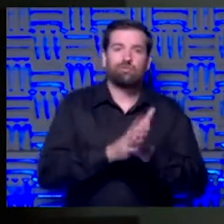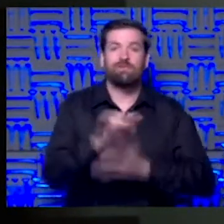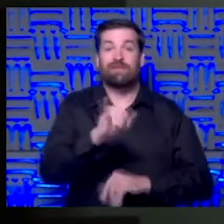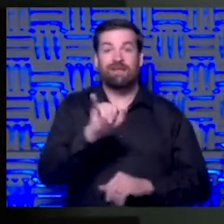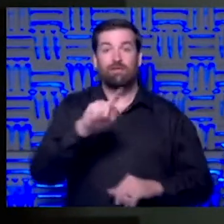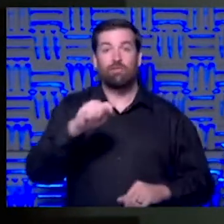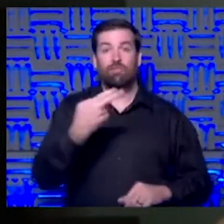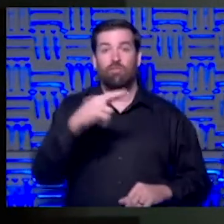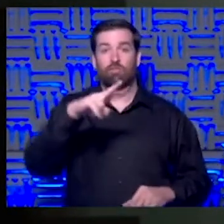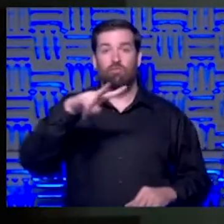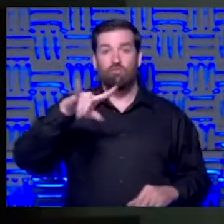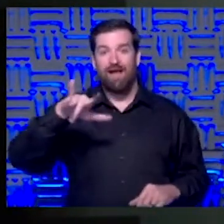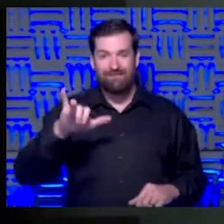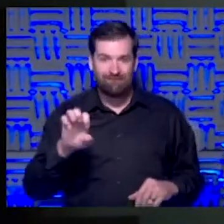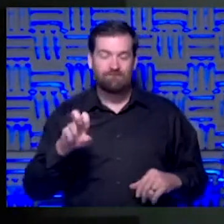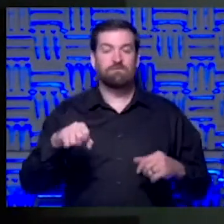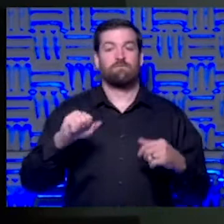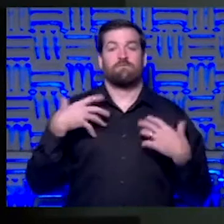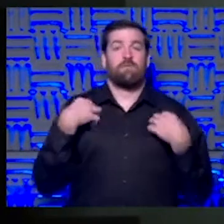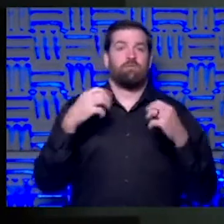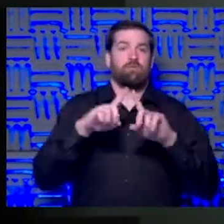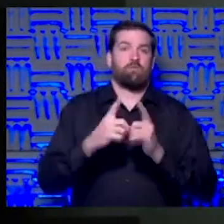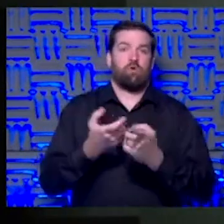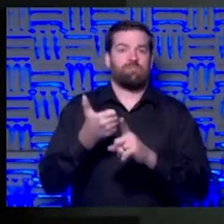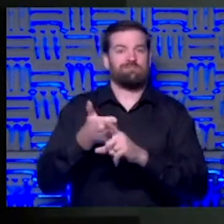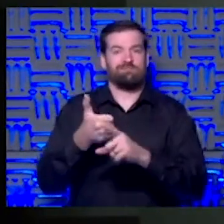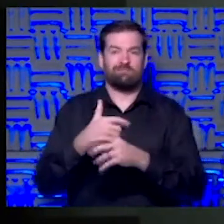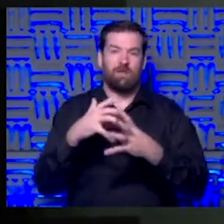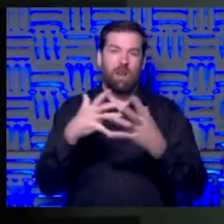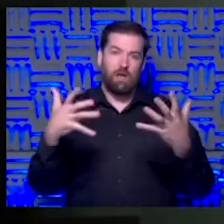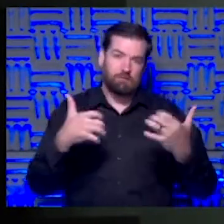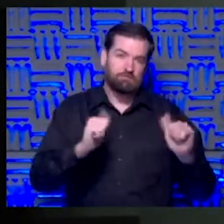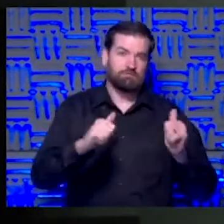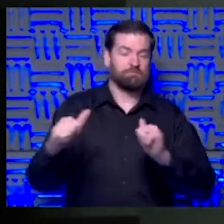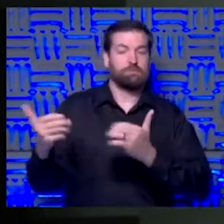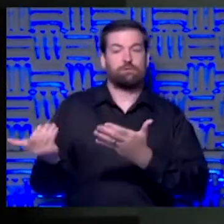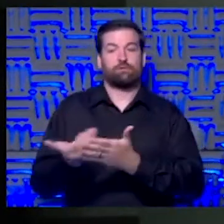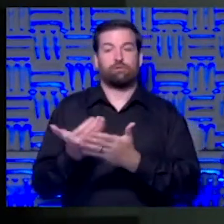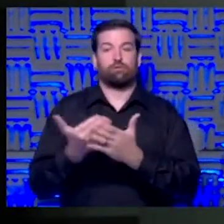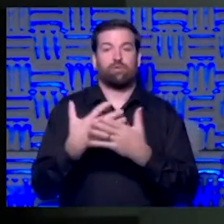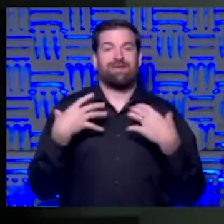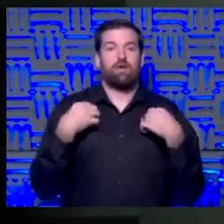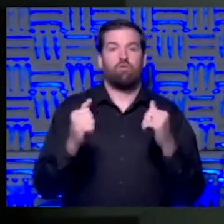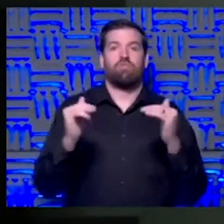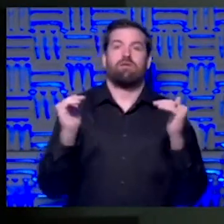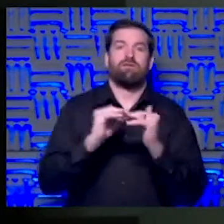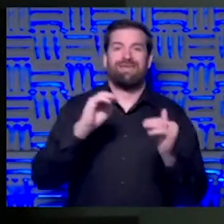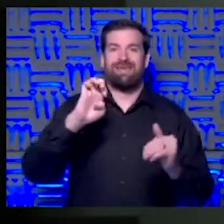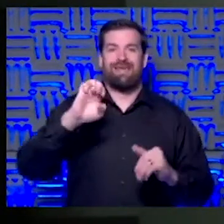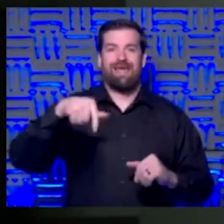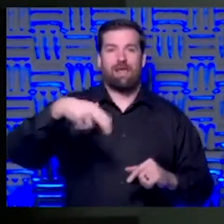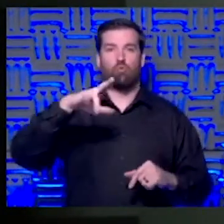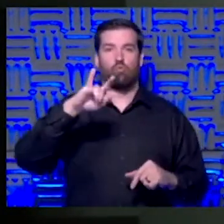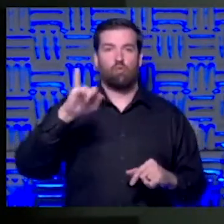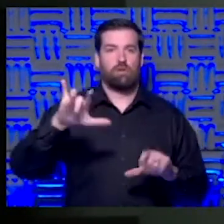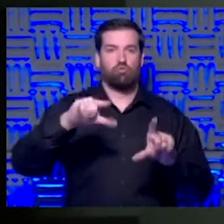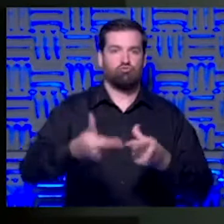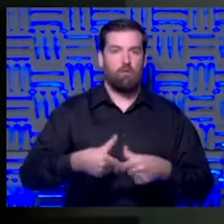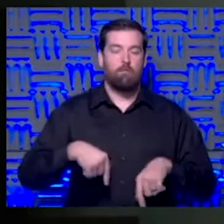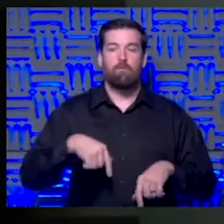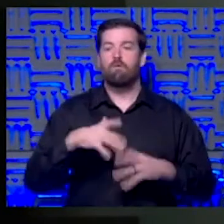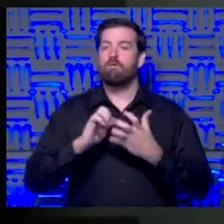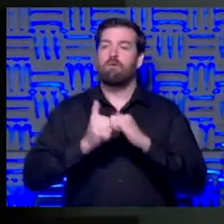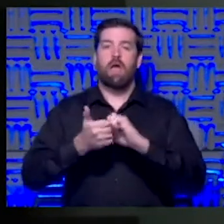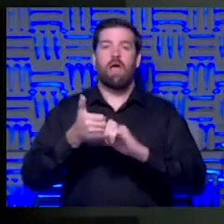health and the health department has done a lot of efforts through a newly formed health equity group to really think about how do we